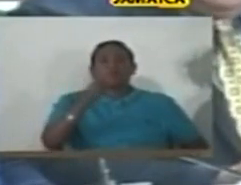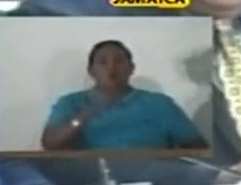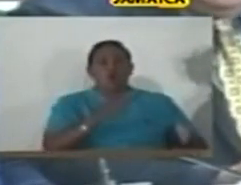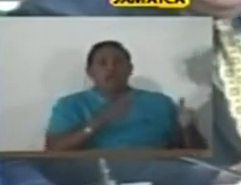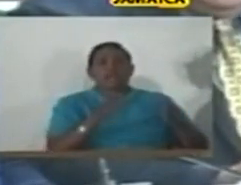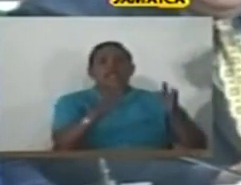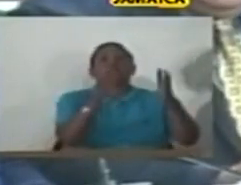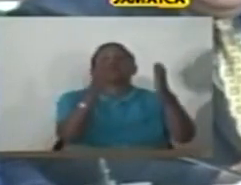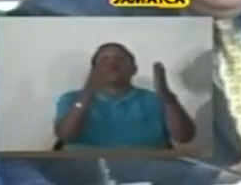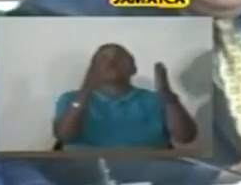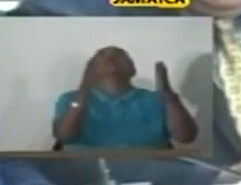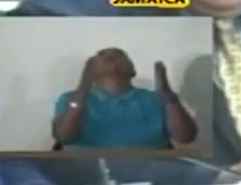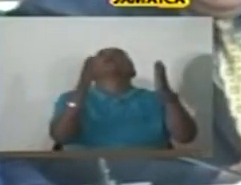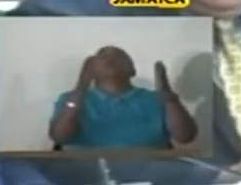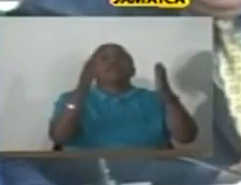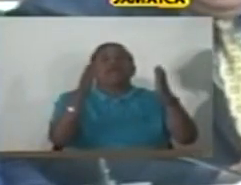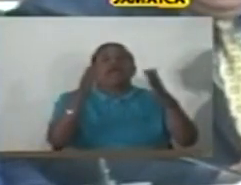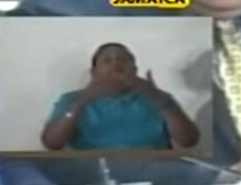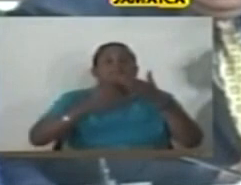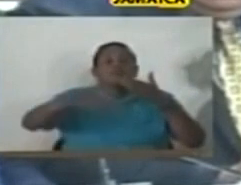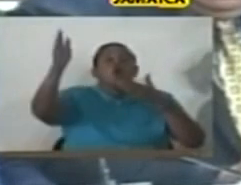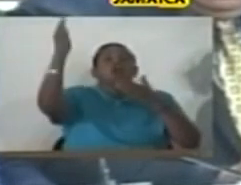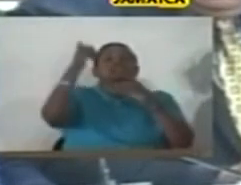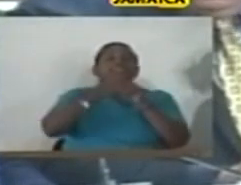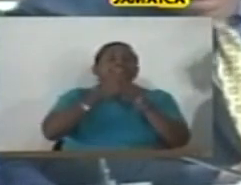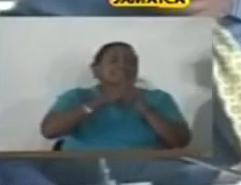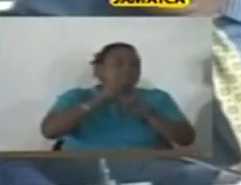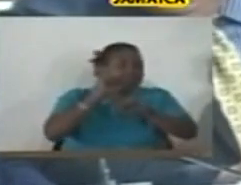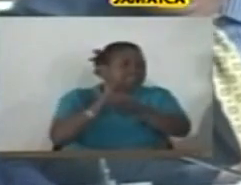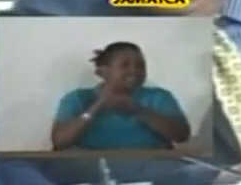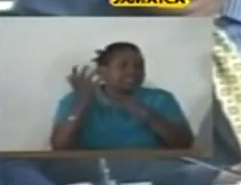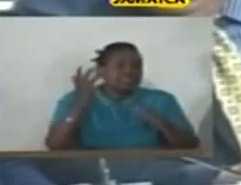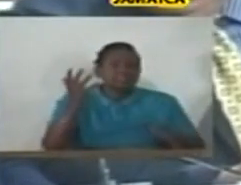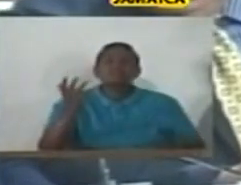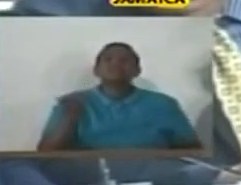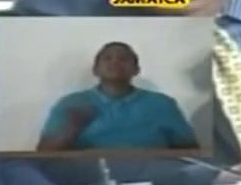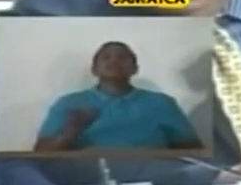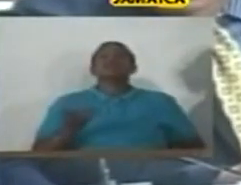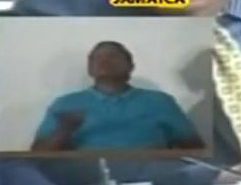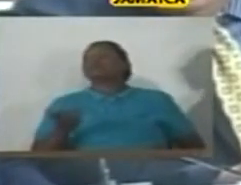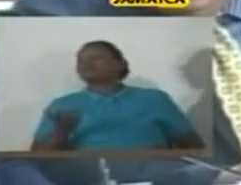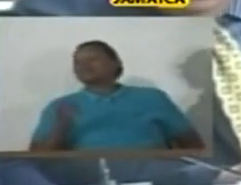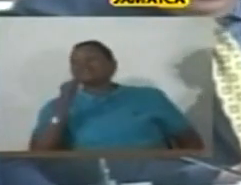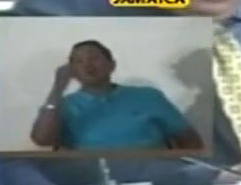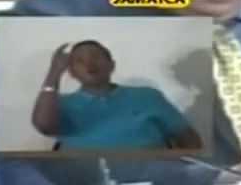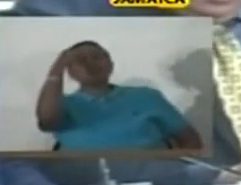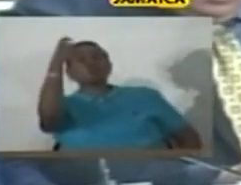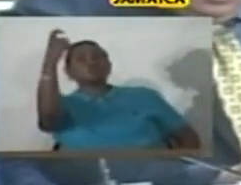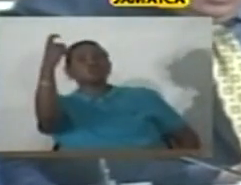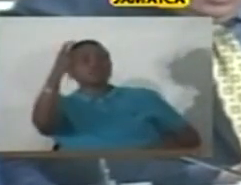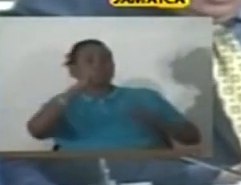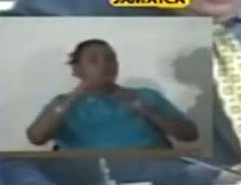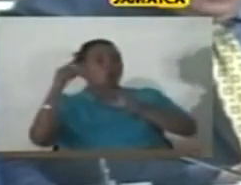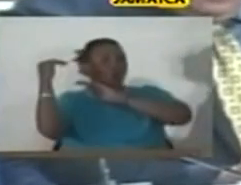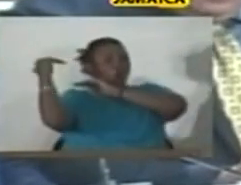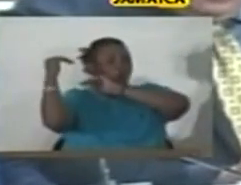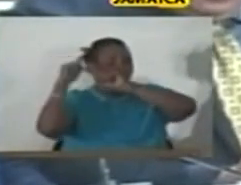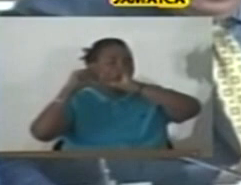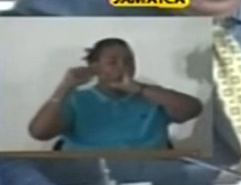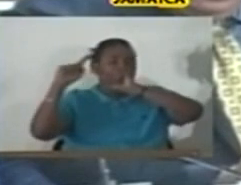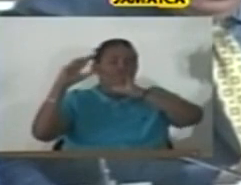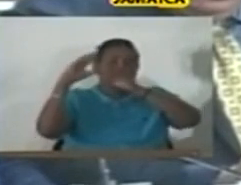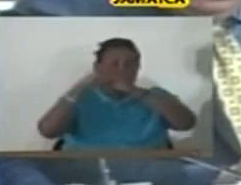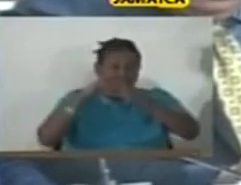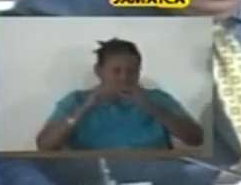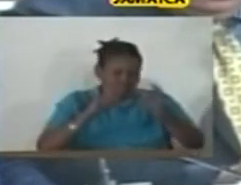the Americas and beyond is indeed not a hoax or pipe dream, but a fast approach